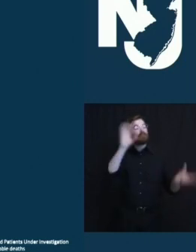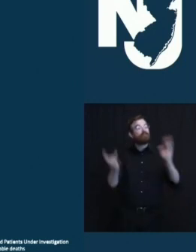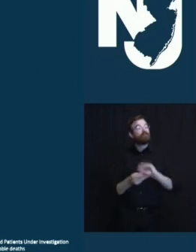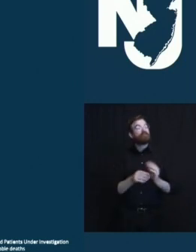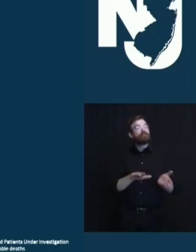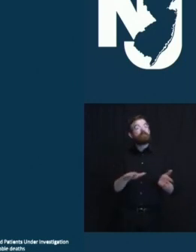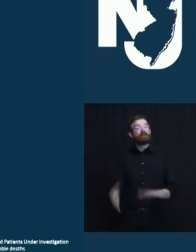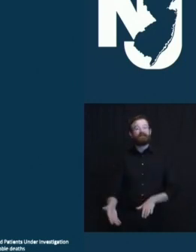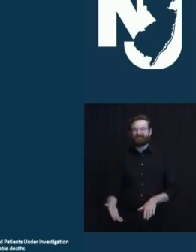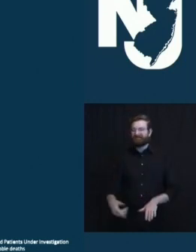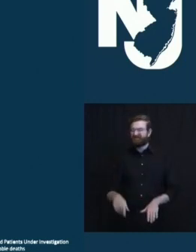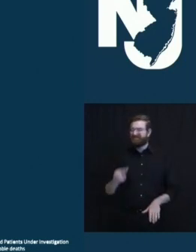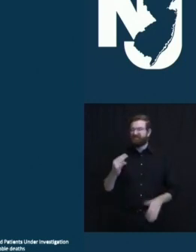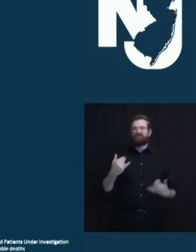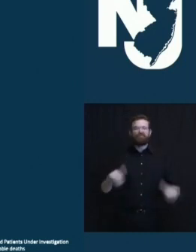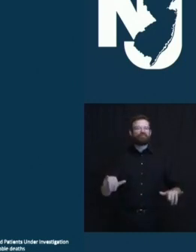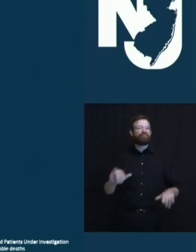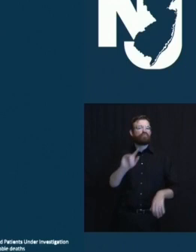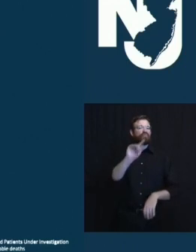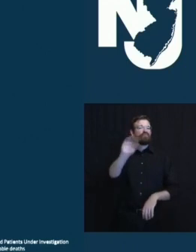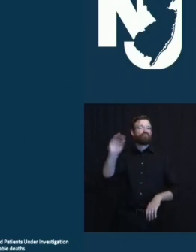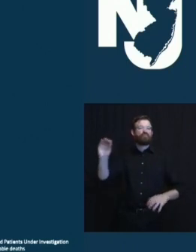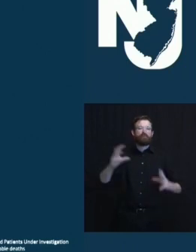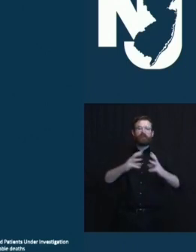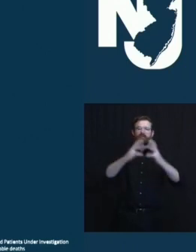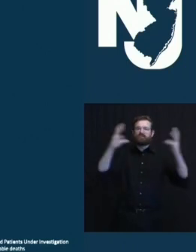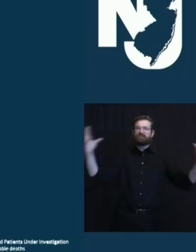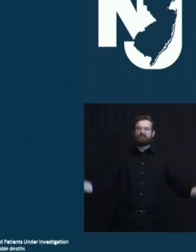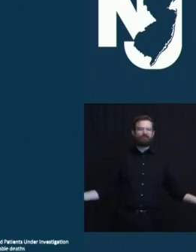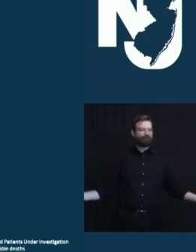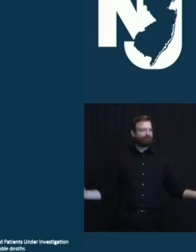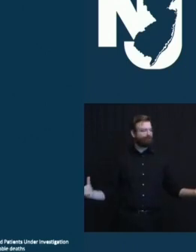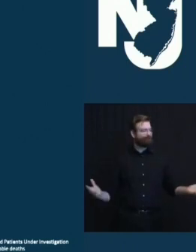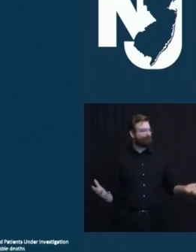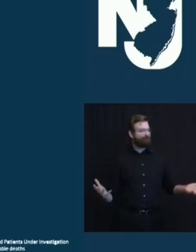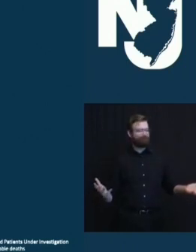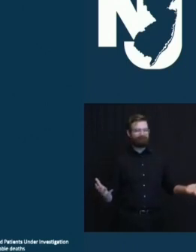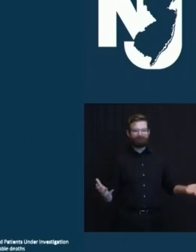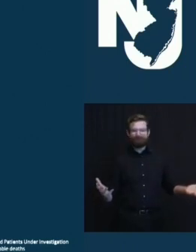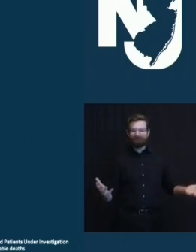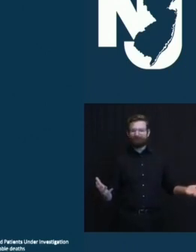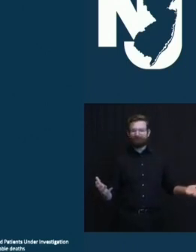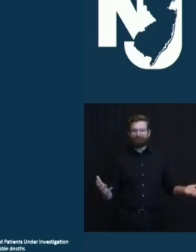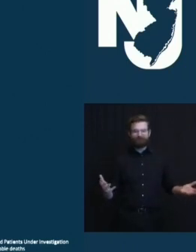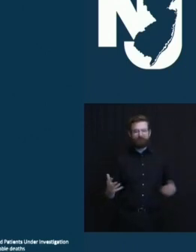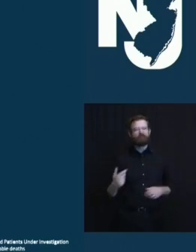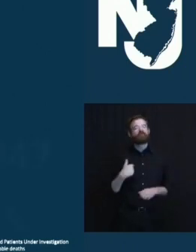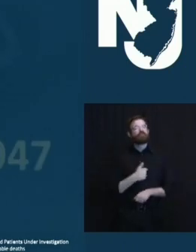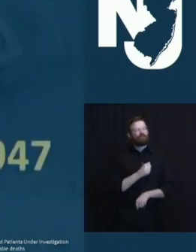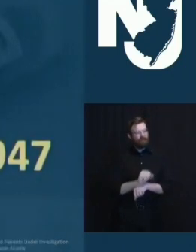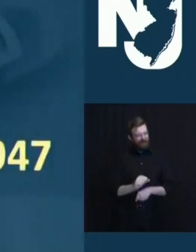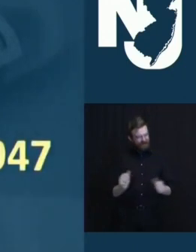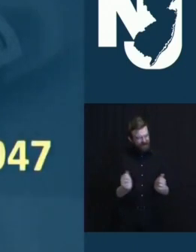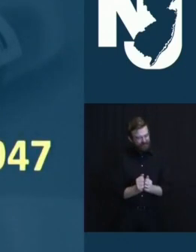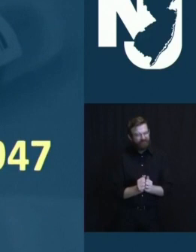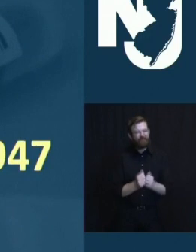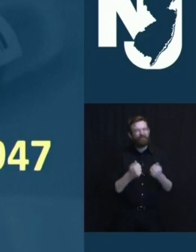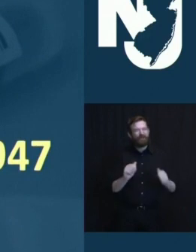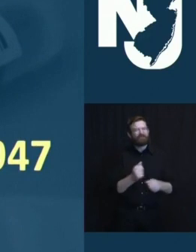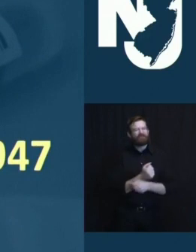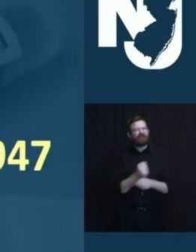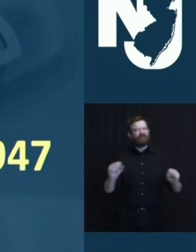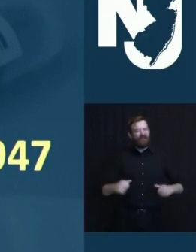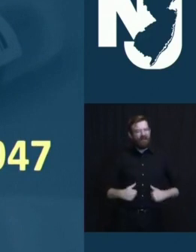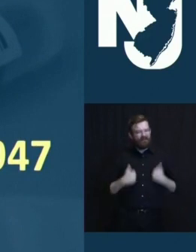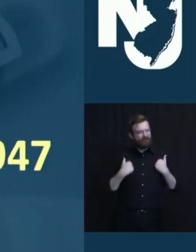We cannot let up. So, with that, with a heavy heart, today we're reporting another 31 of our fellow New Jerseyans